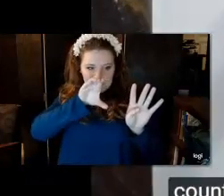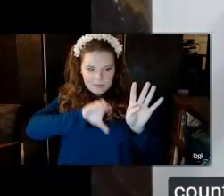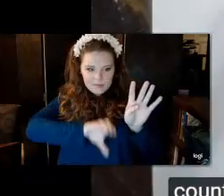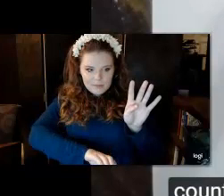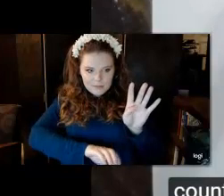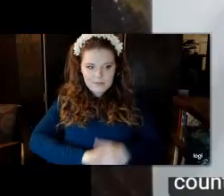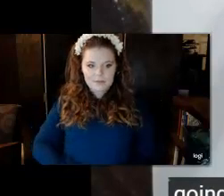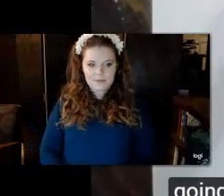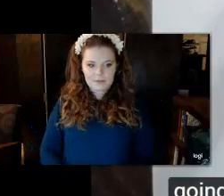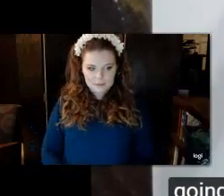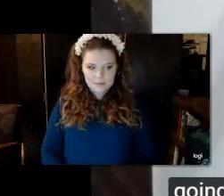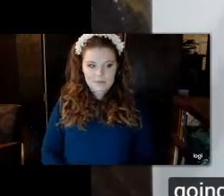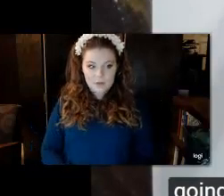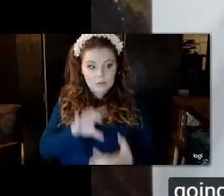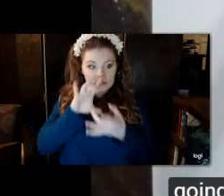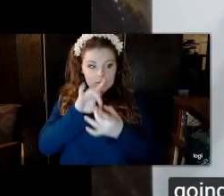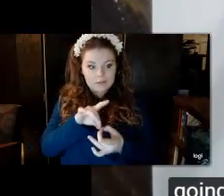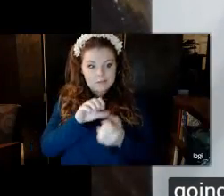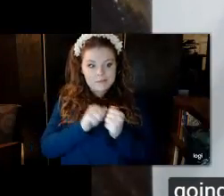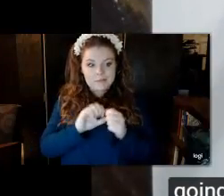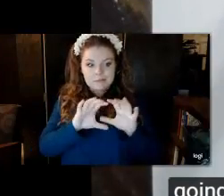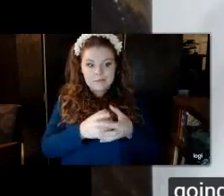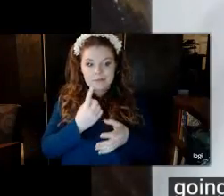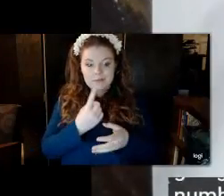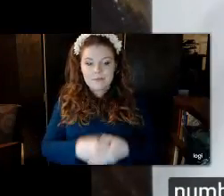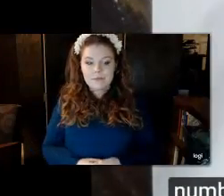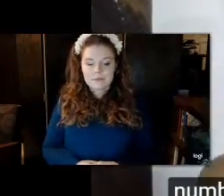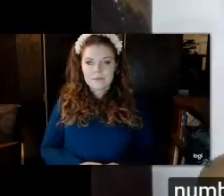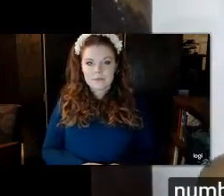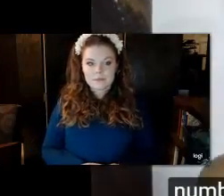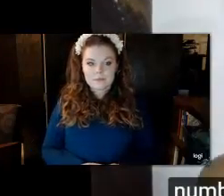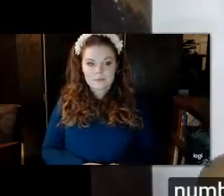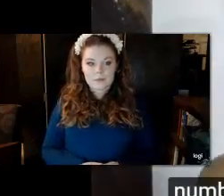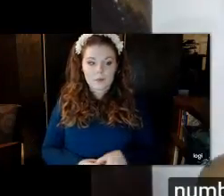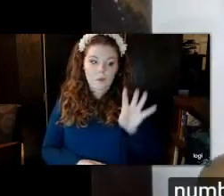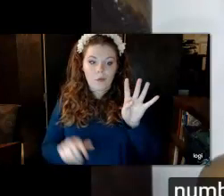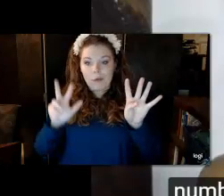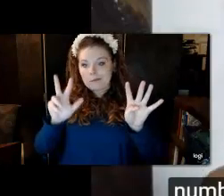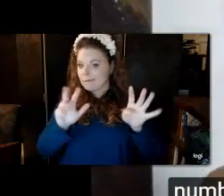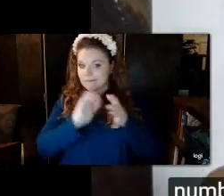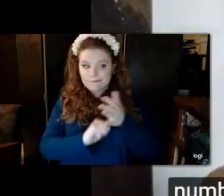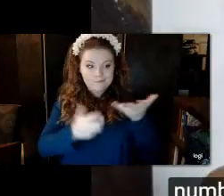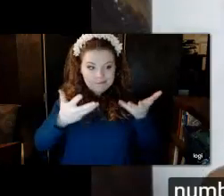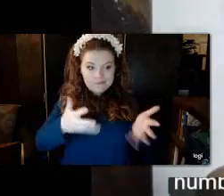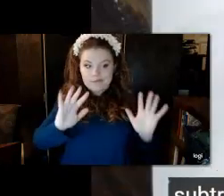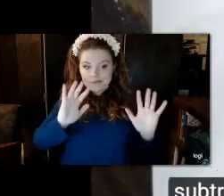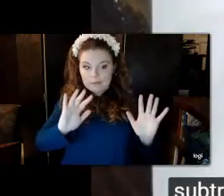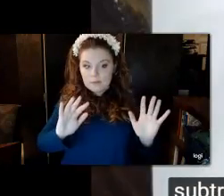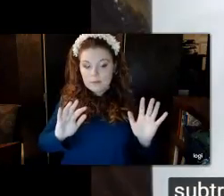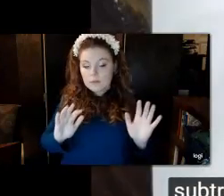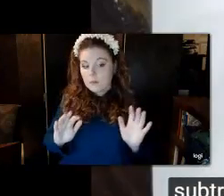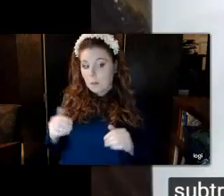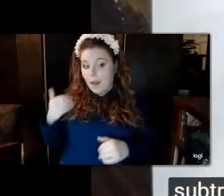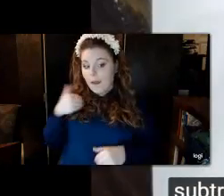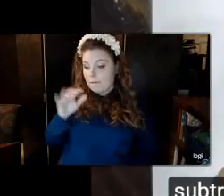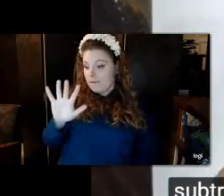bring that down with my whole number 1. And then I've already subtracted 4 minus 3, but this 5/6 over here, I still